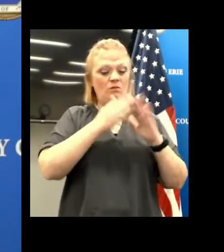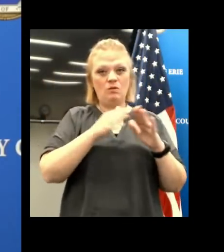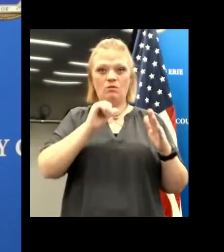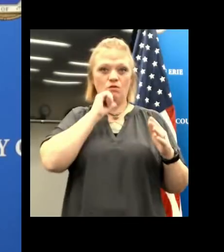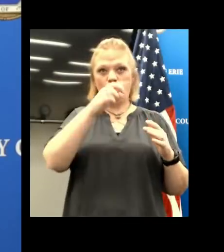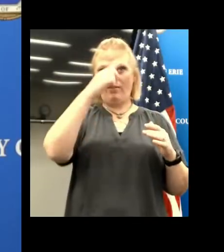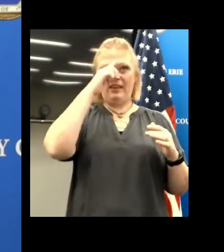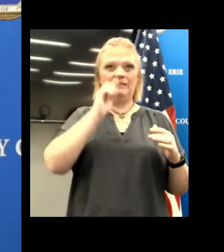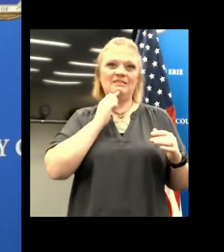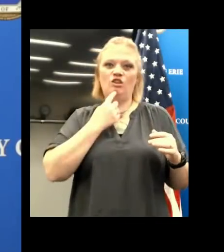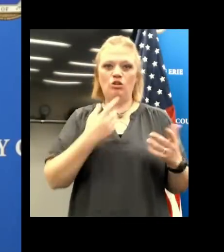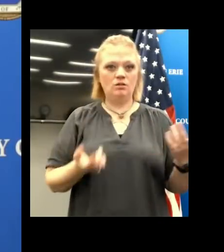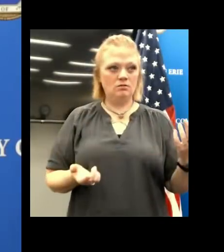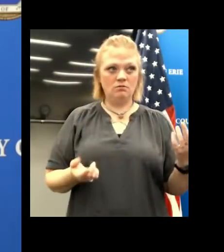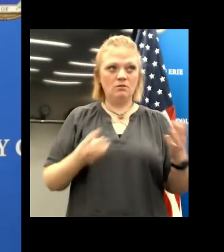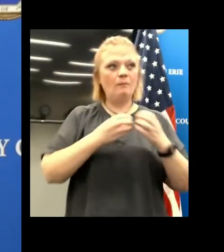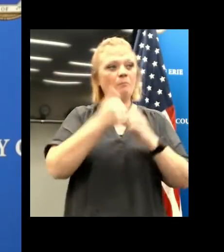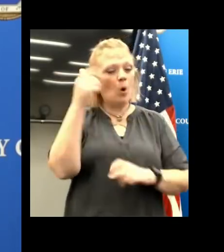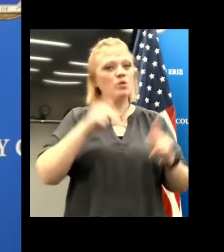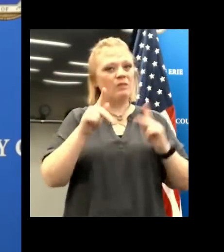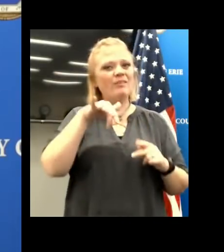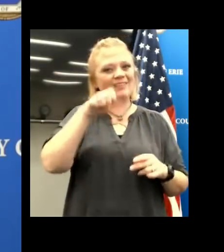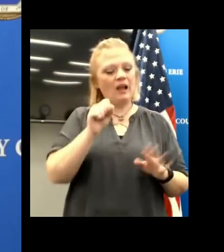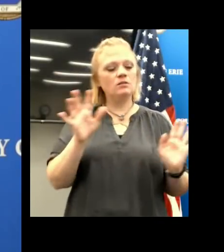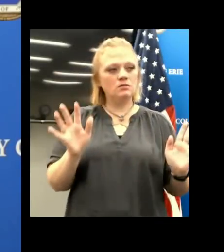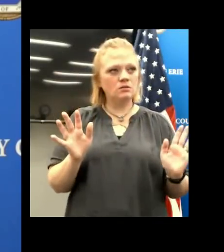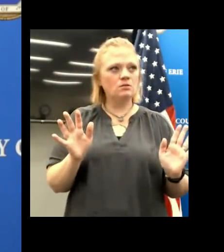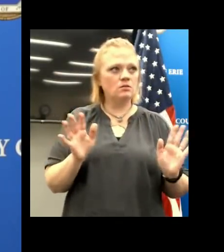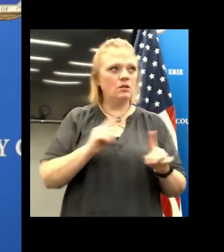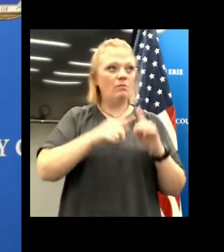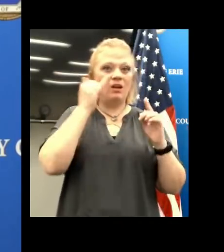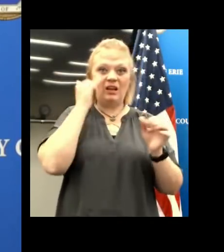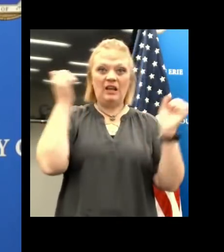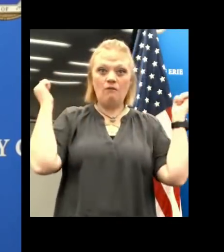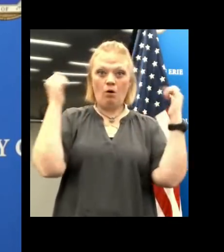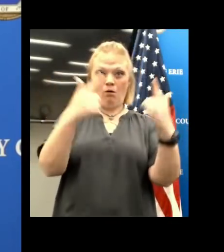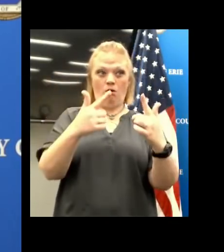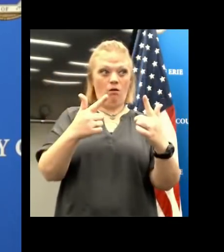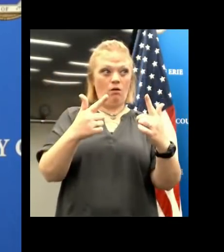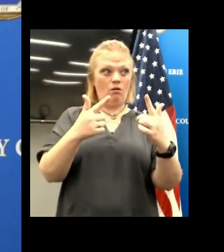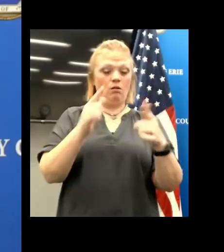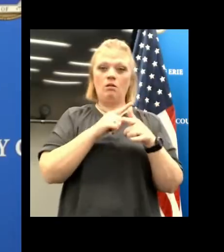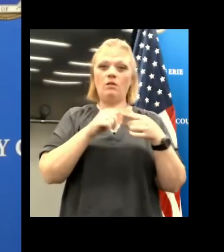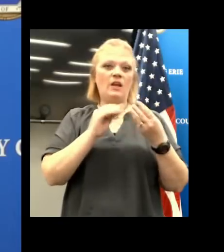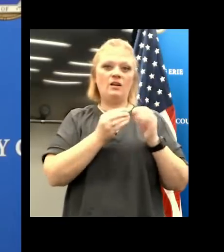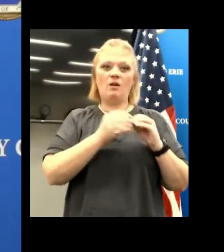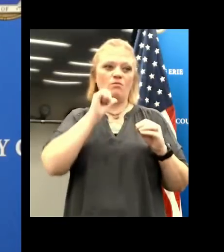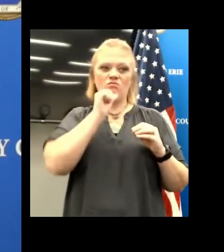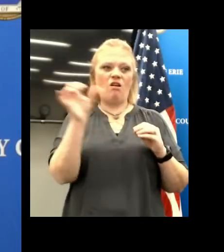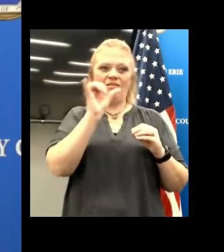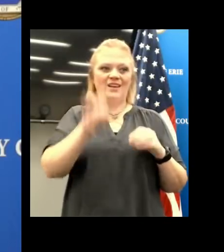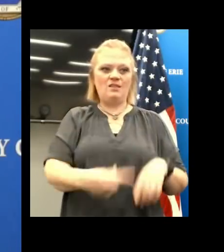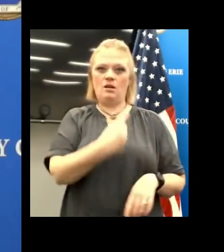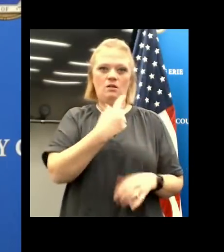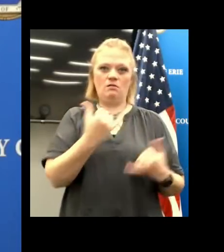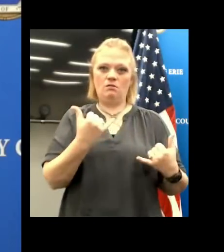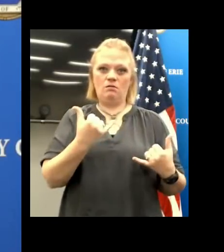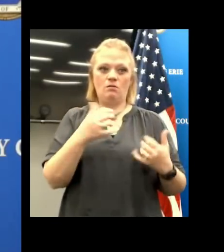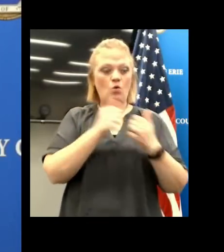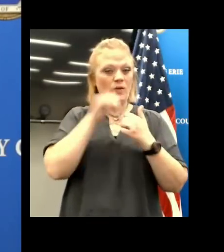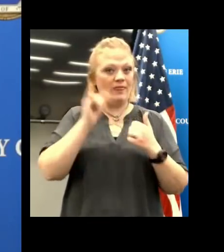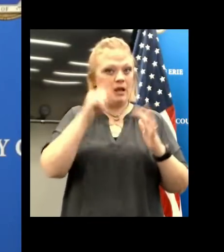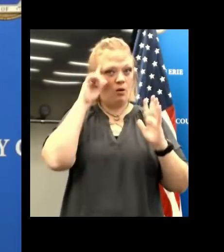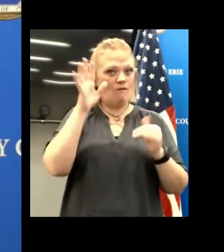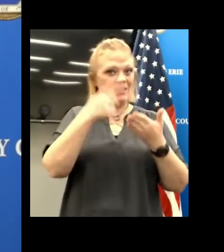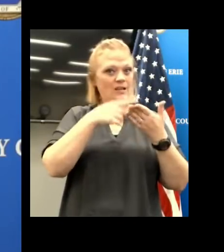it seriously. The vast majority of people are. If everyone did, our numbers would not be like they are today. So with that, hopefully